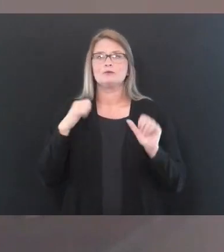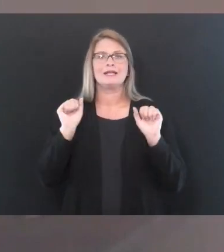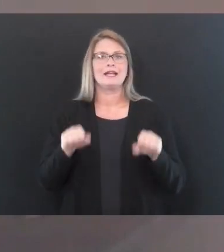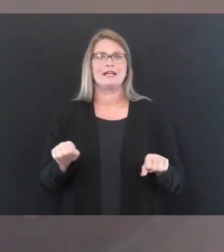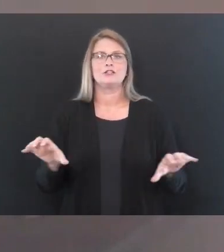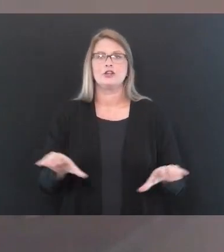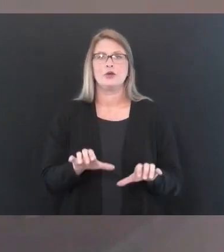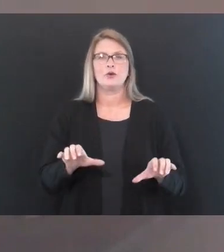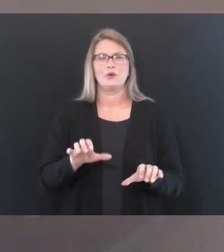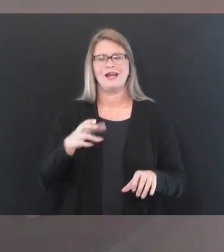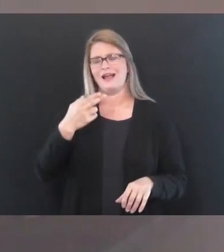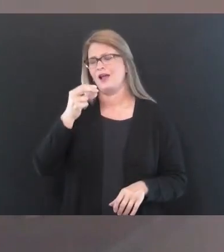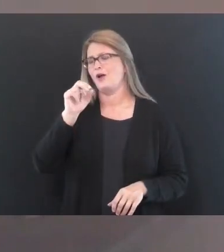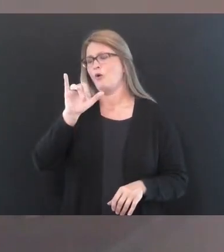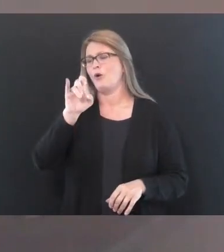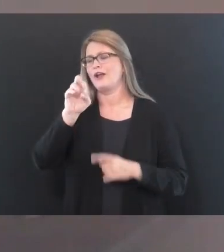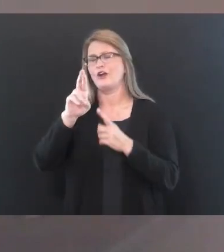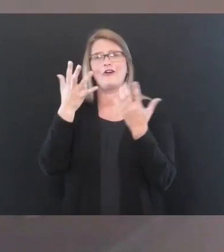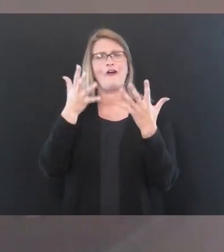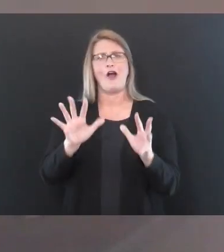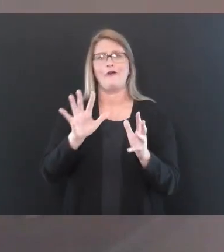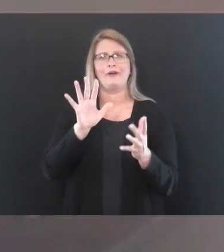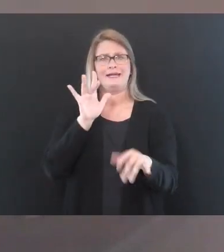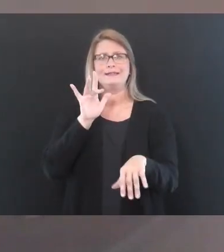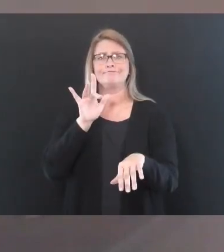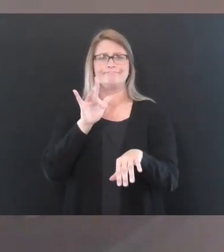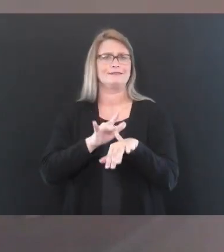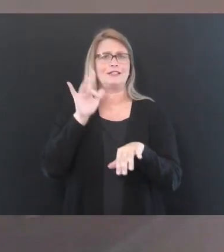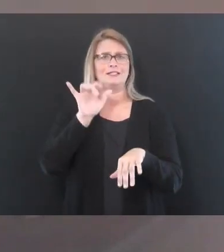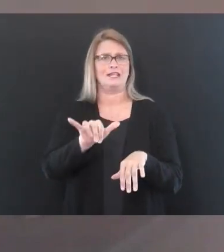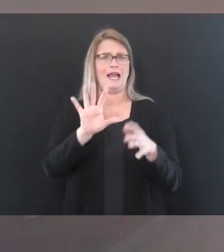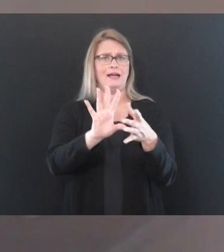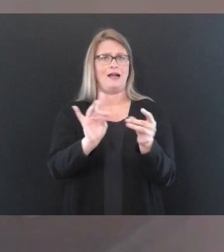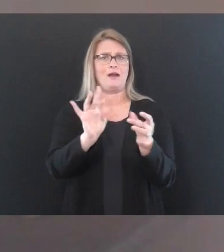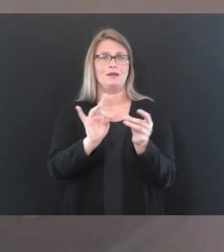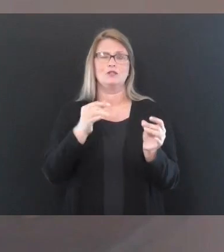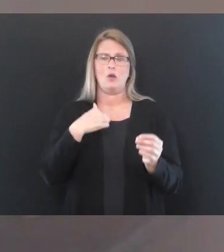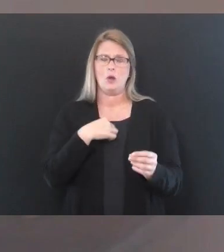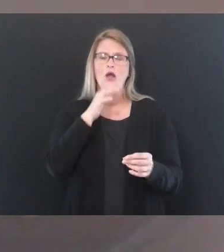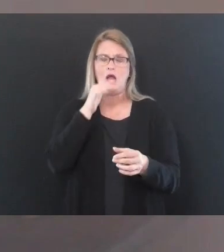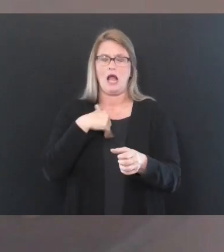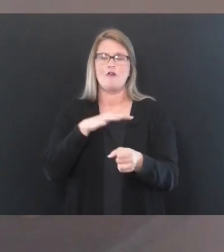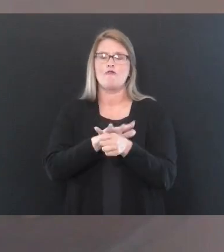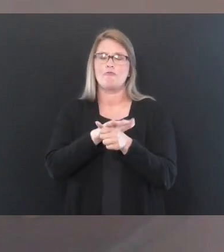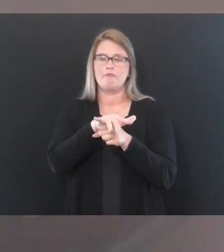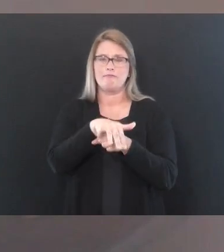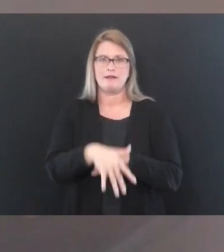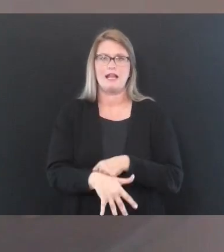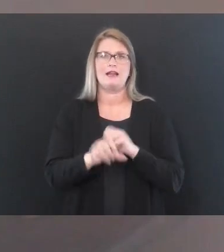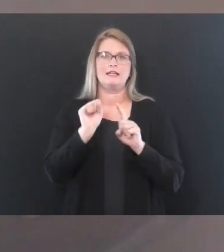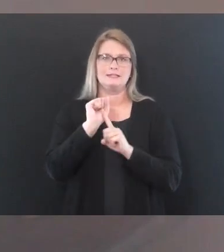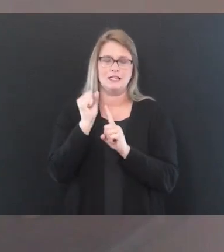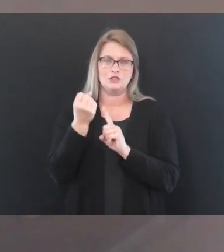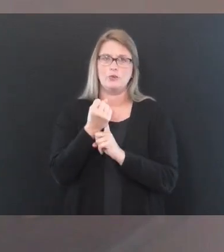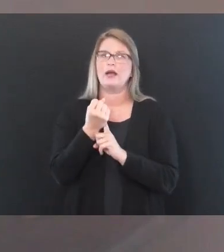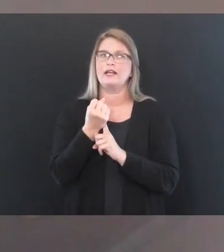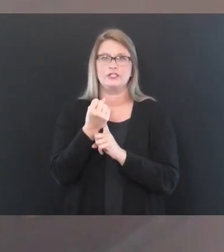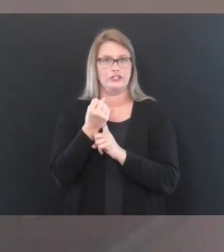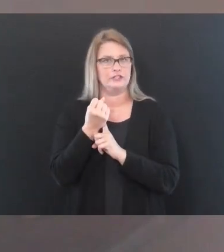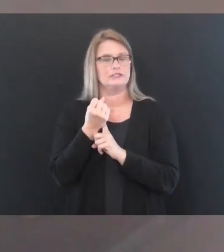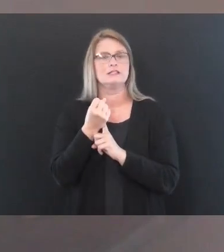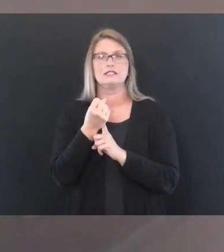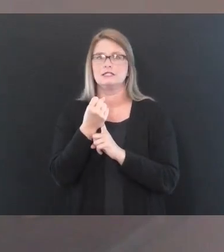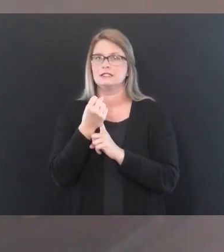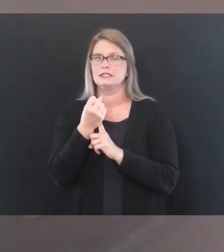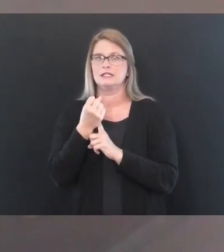General Hoyer really touched on this, is there are going to be plenty of situations that, despite everybody's best intention,